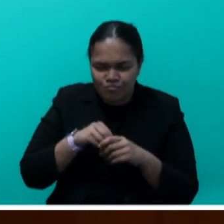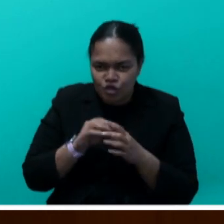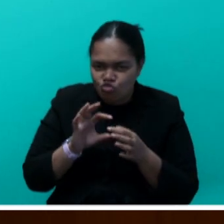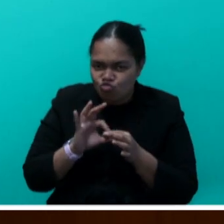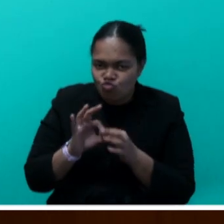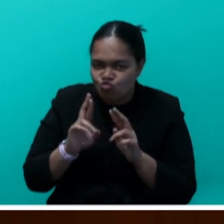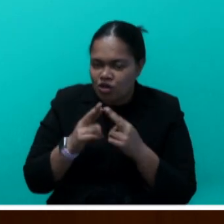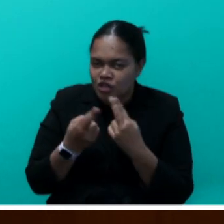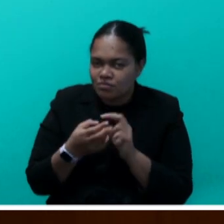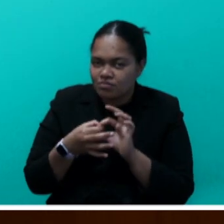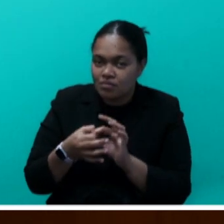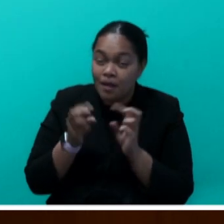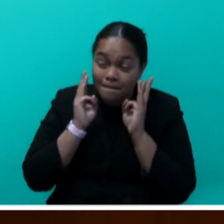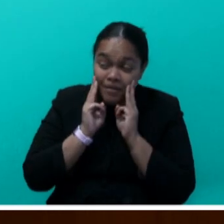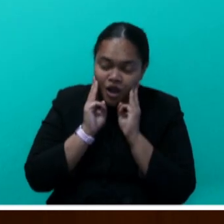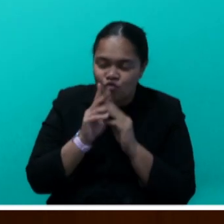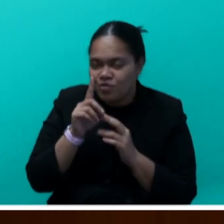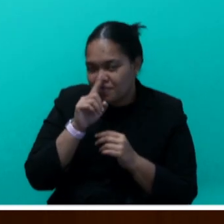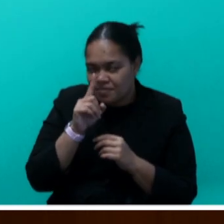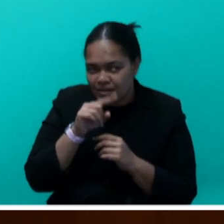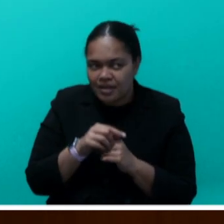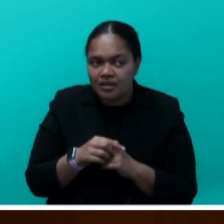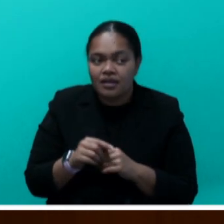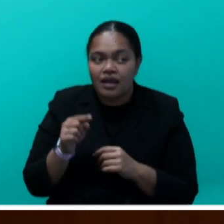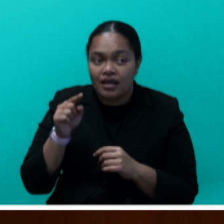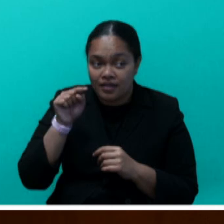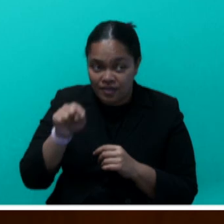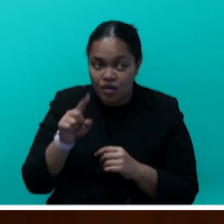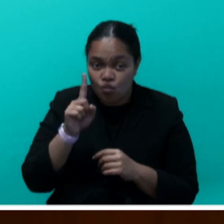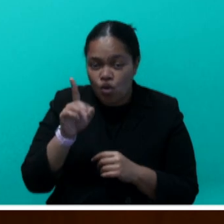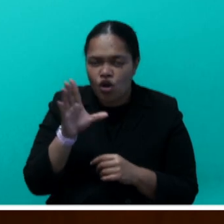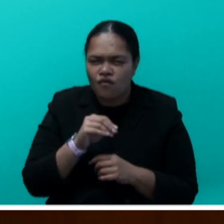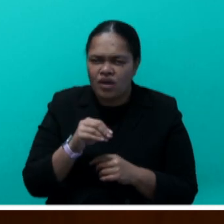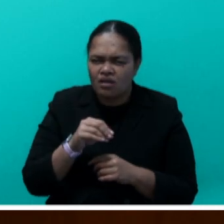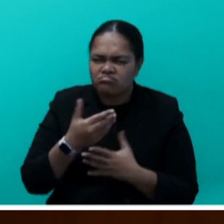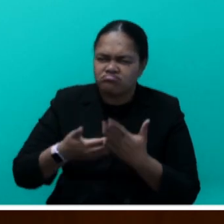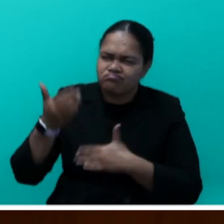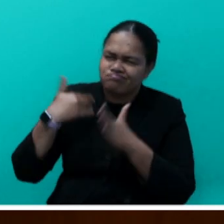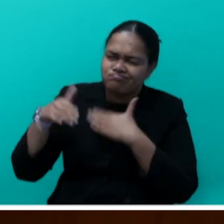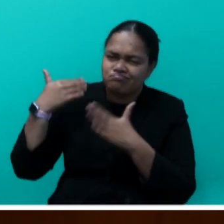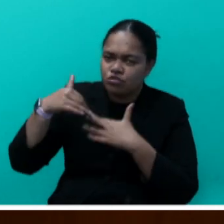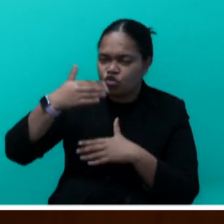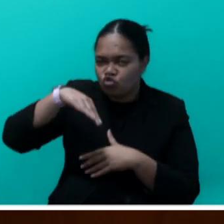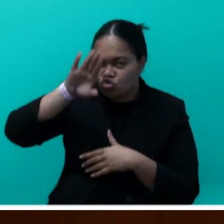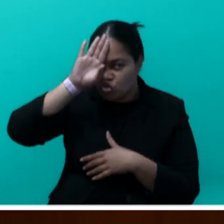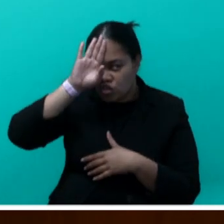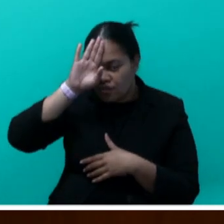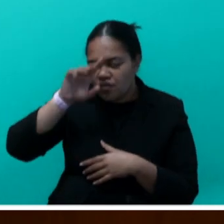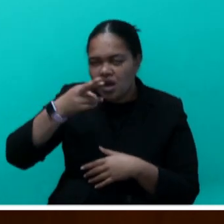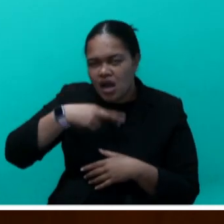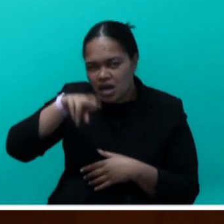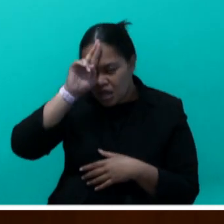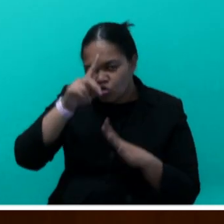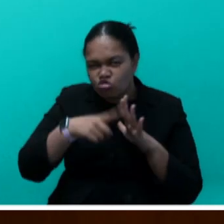with the Maori people. In that, one of our late chiefs, Ratu Chale